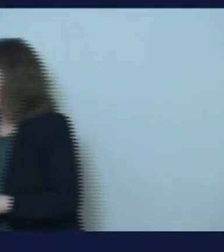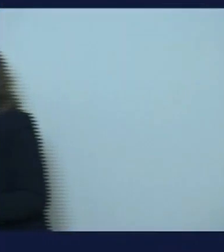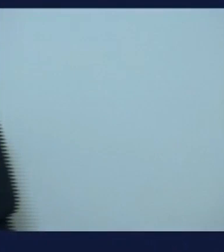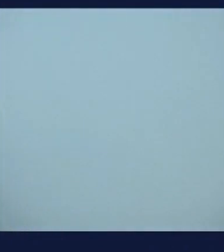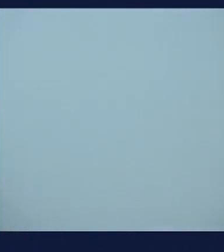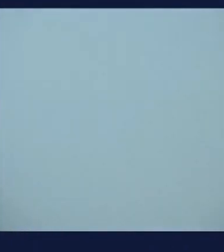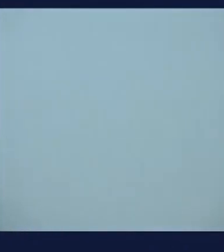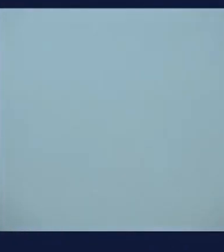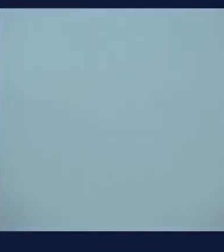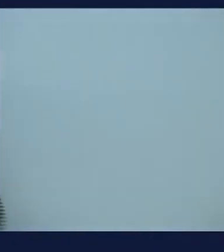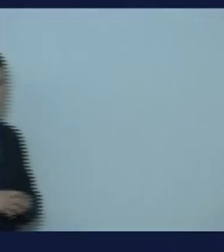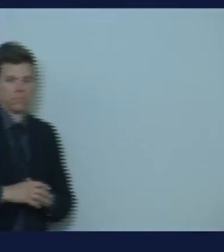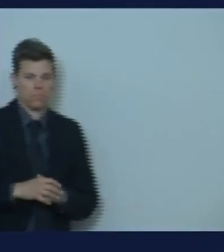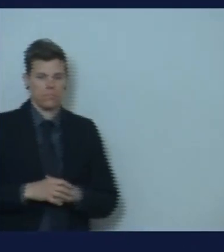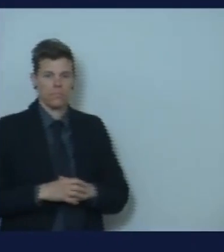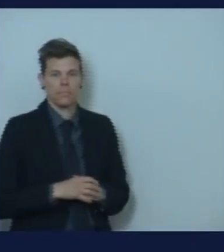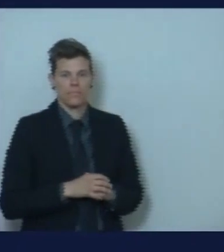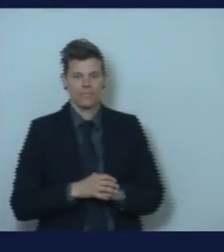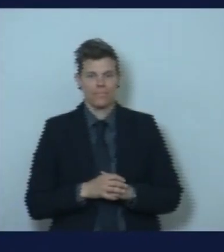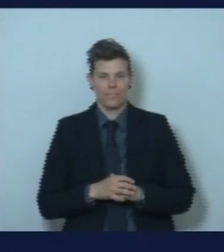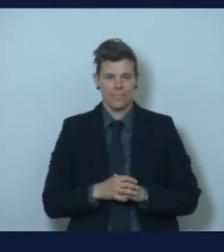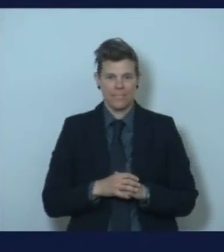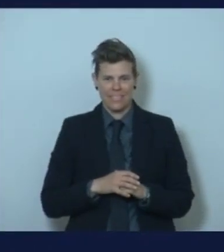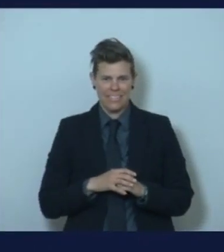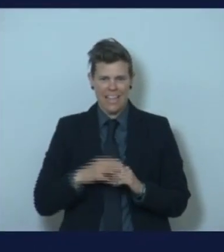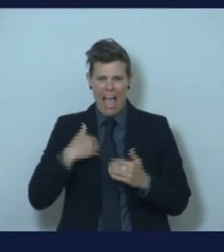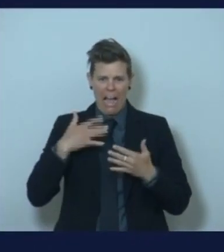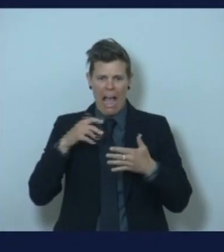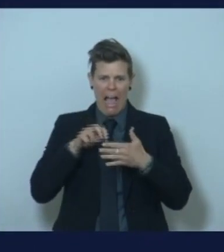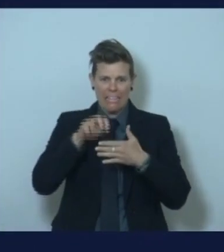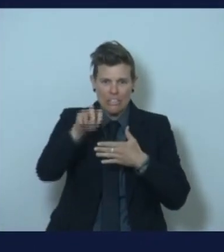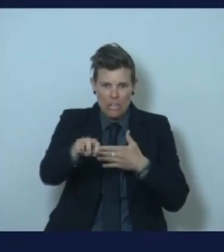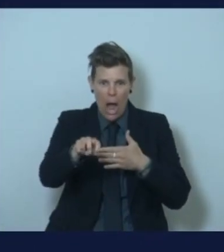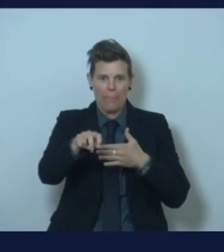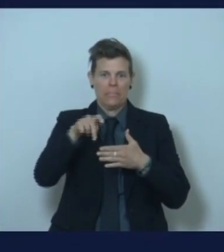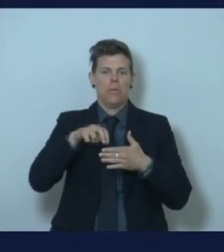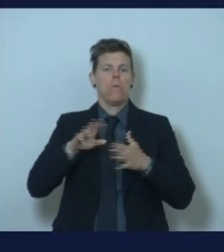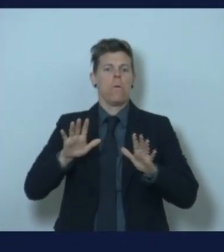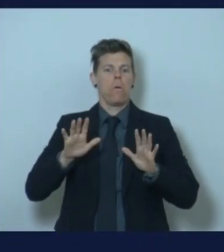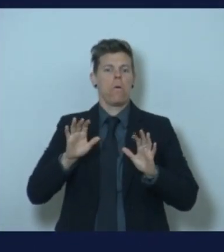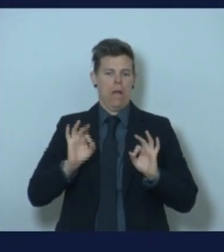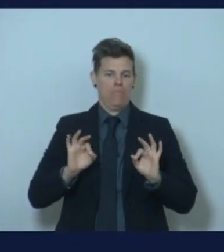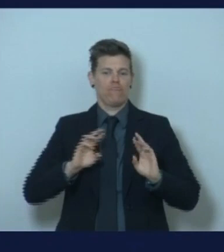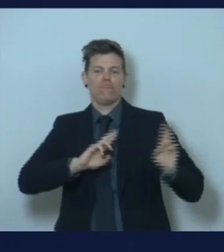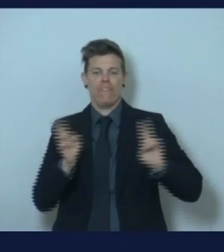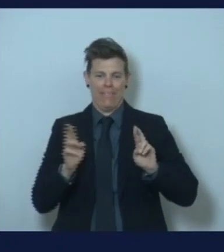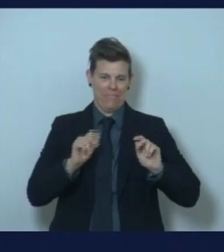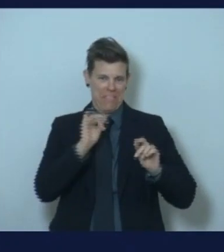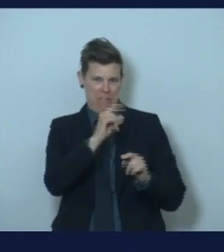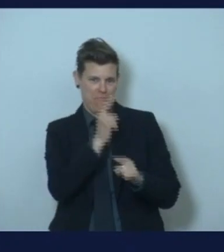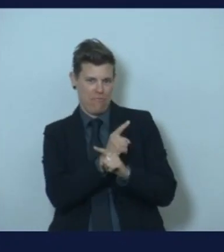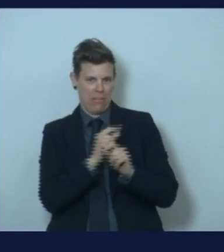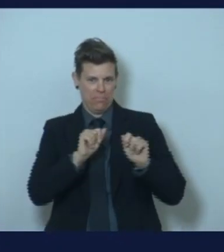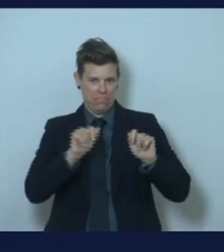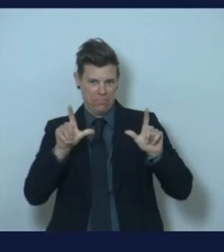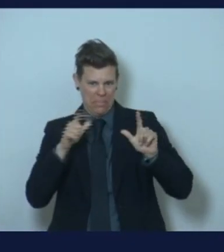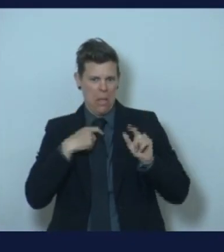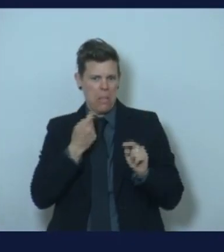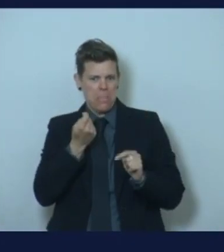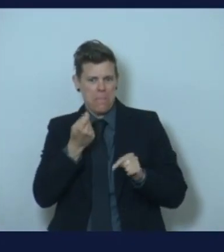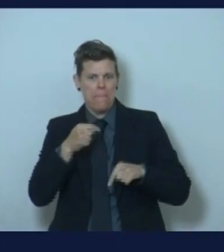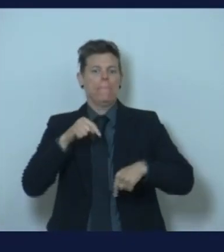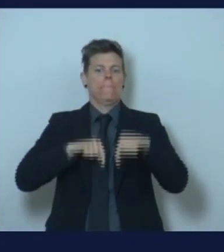slide. I'm ahead of myself, so let's do that. That's great. Perfect. Then we'll go back. So here's some behavioral health resources we really want